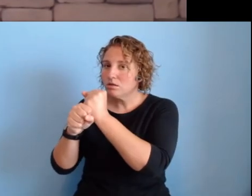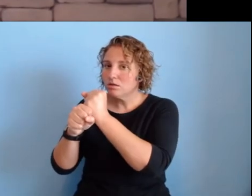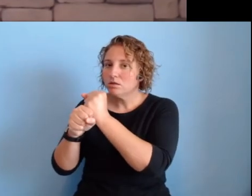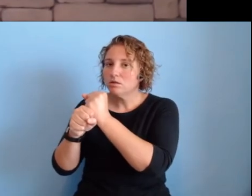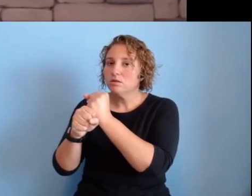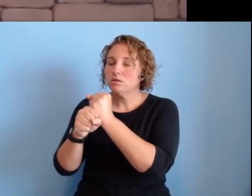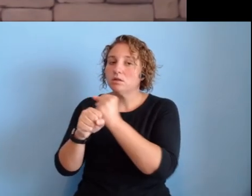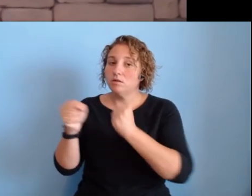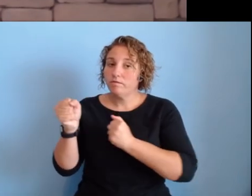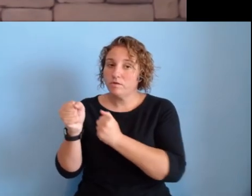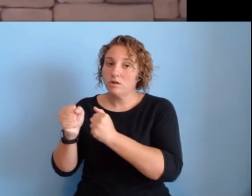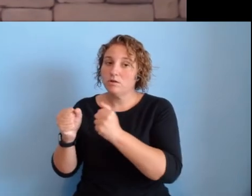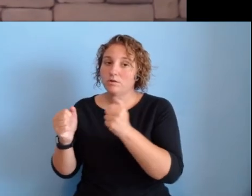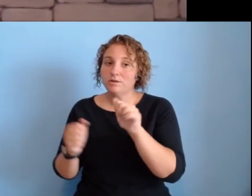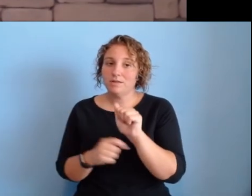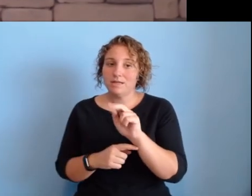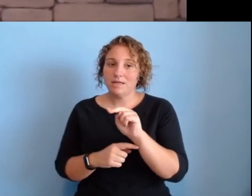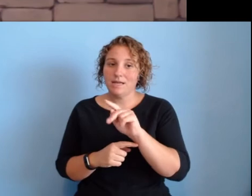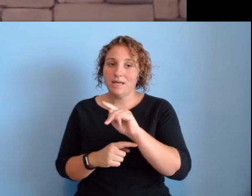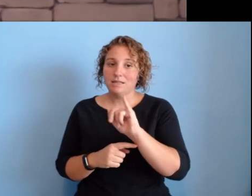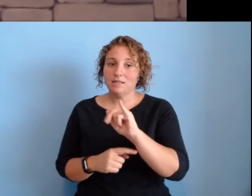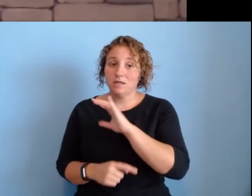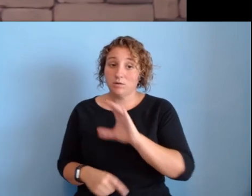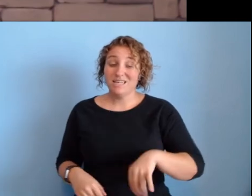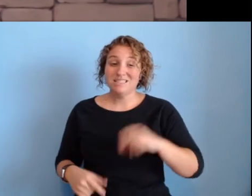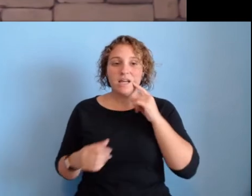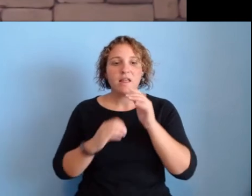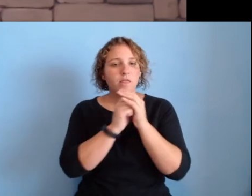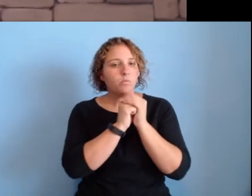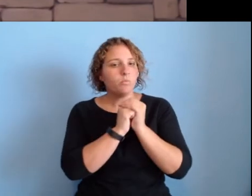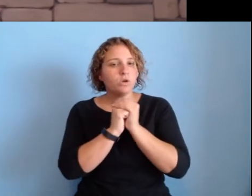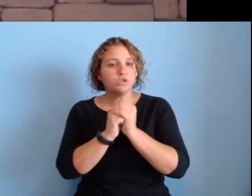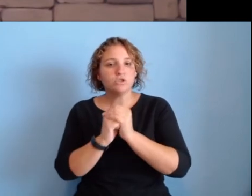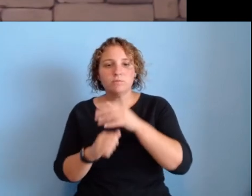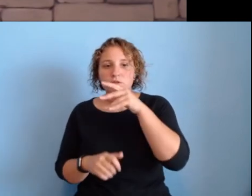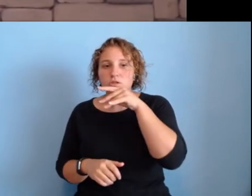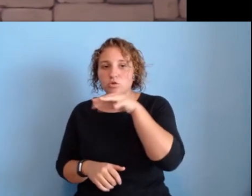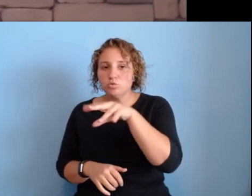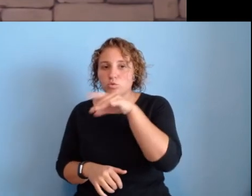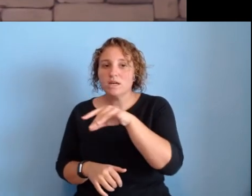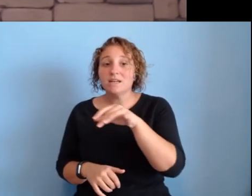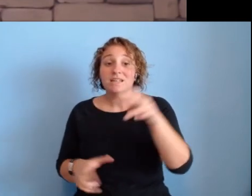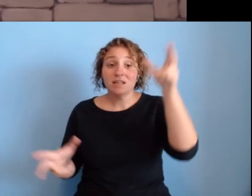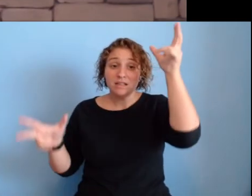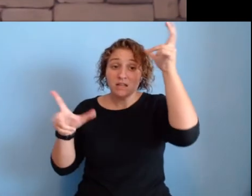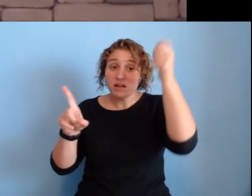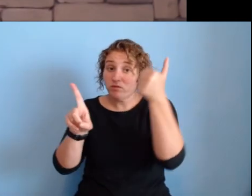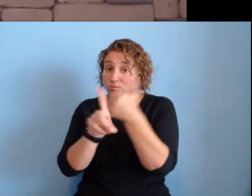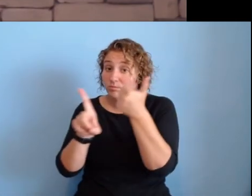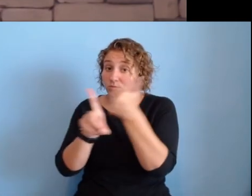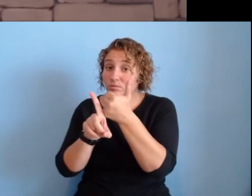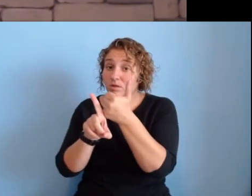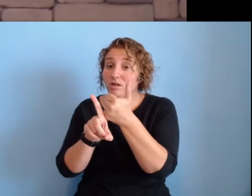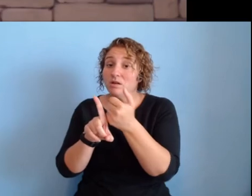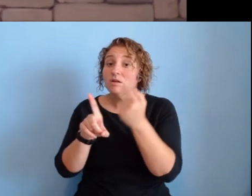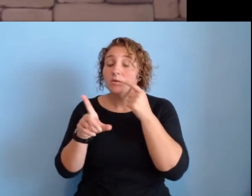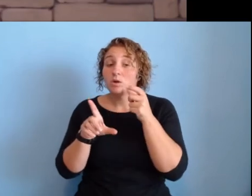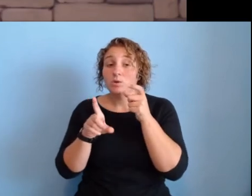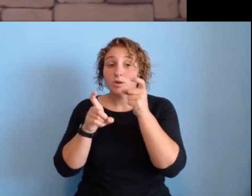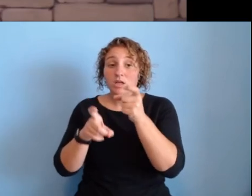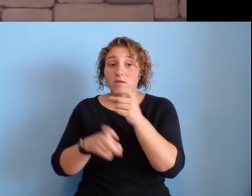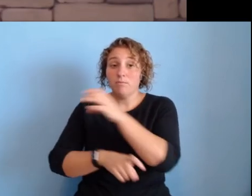And here's where it's going to take them. And they worshiped the dragon, that is the devil himself from chapter 12, which gave power unto the beast. And